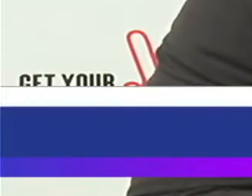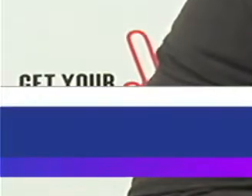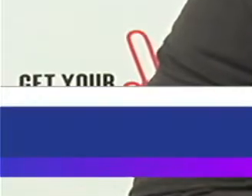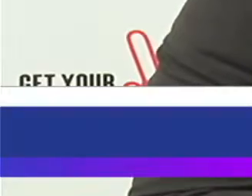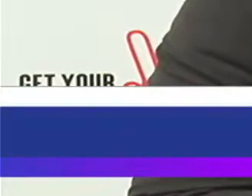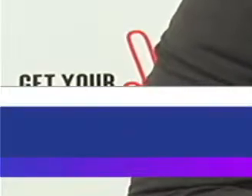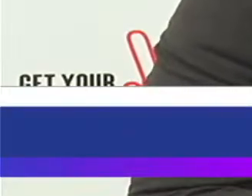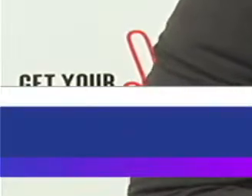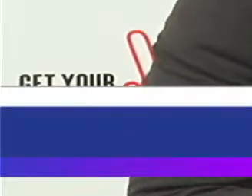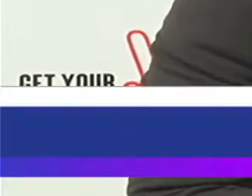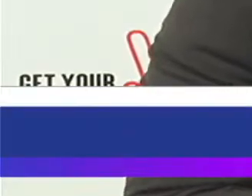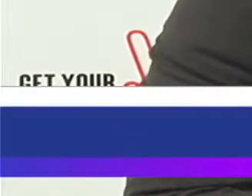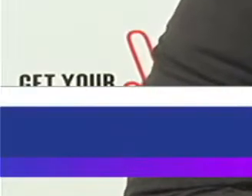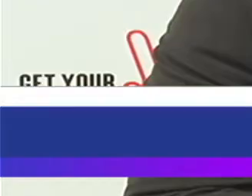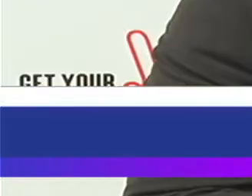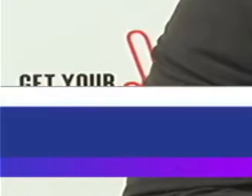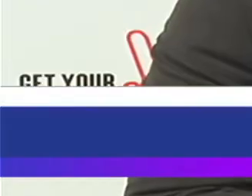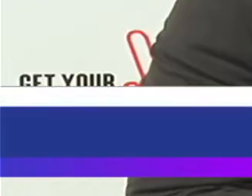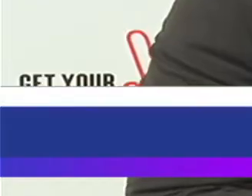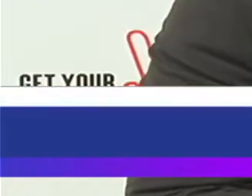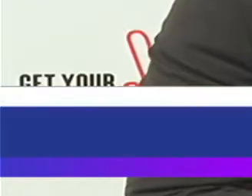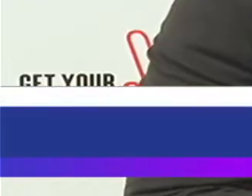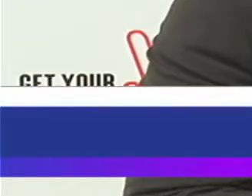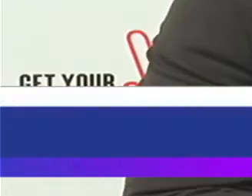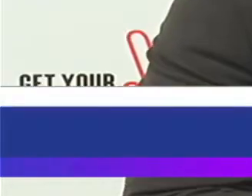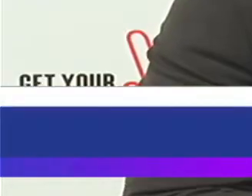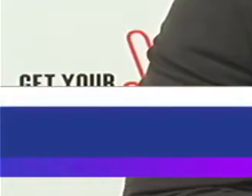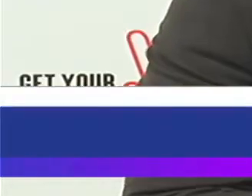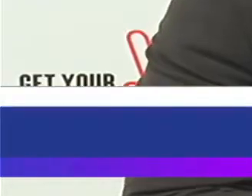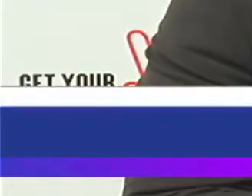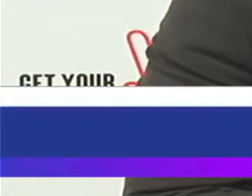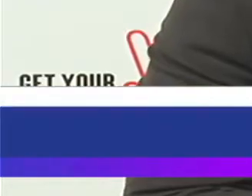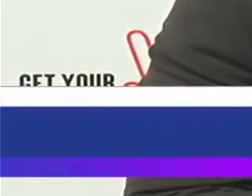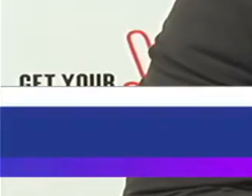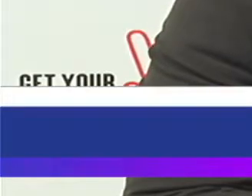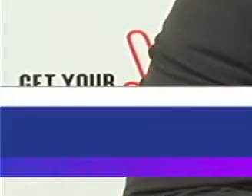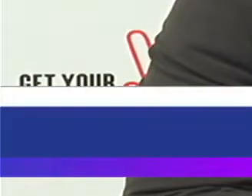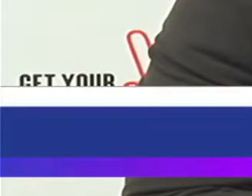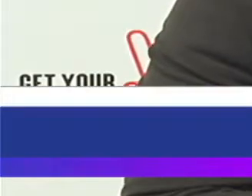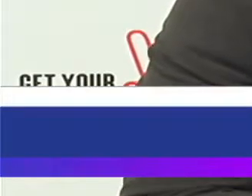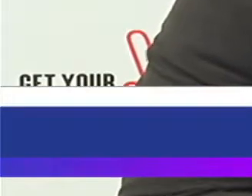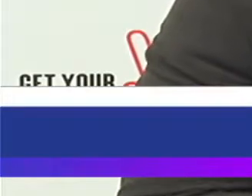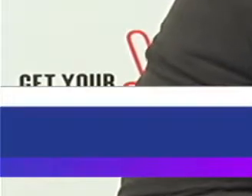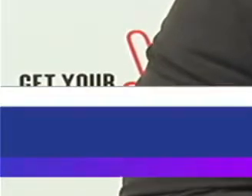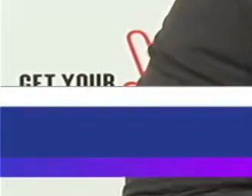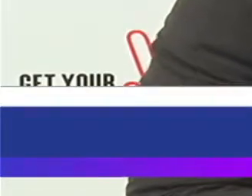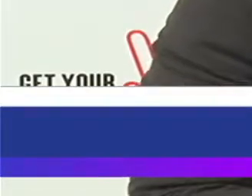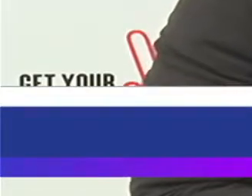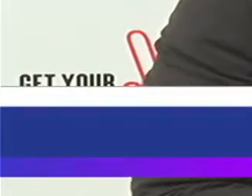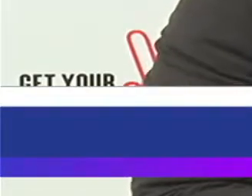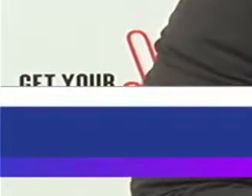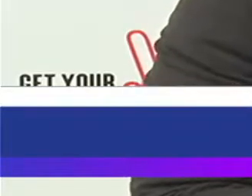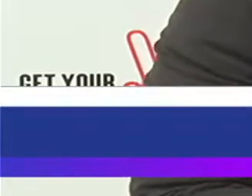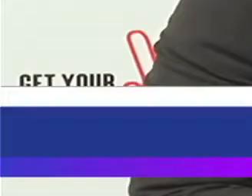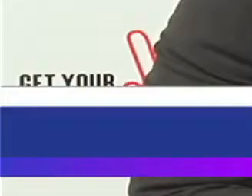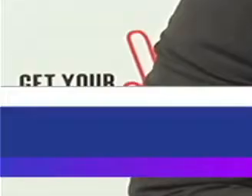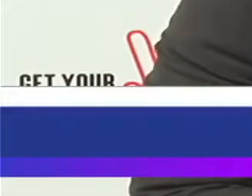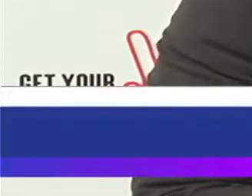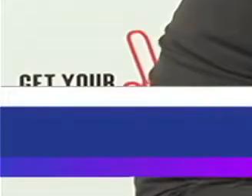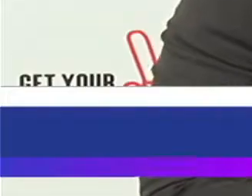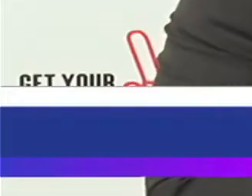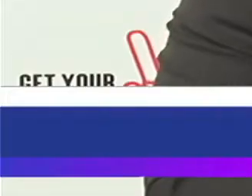time, one question per media house. Today we begin our question and answer with Guardian Media